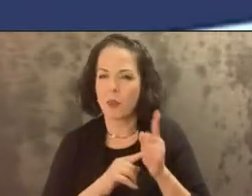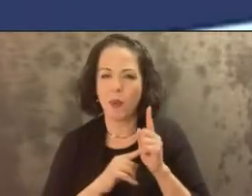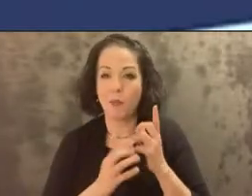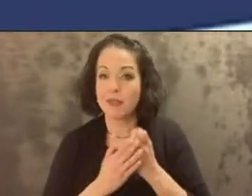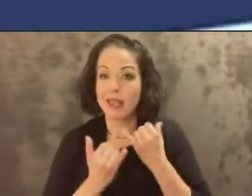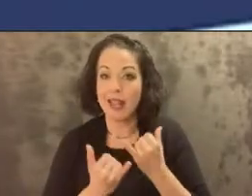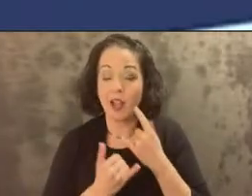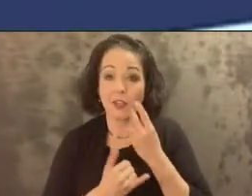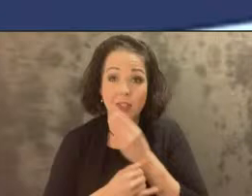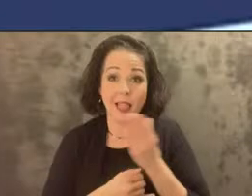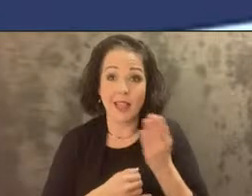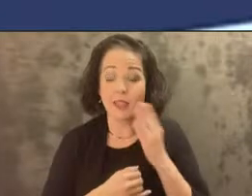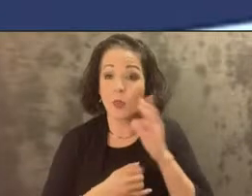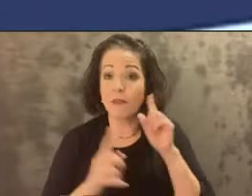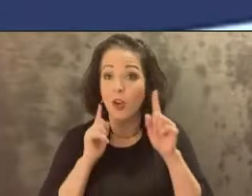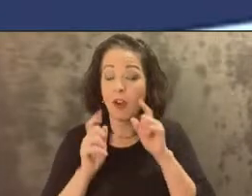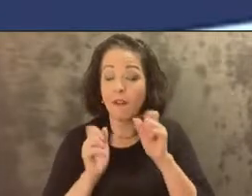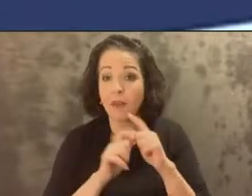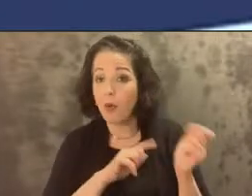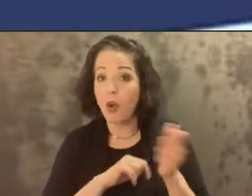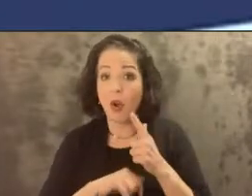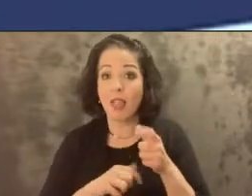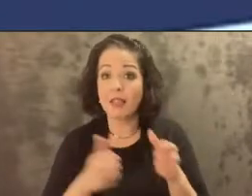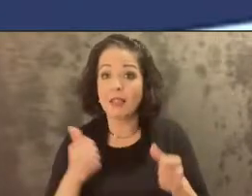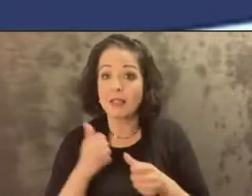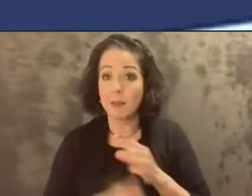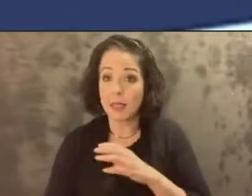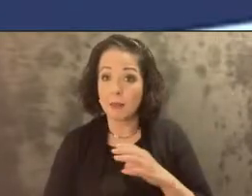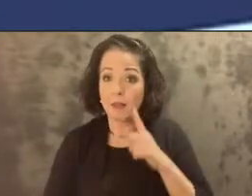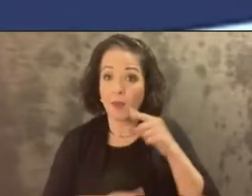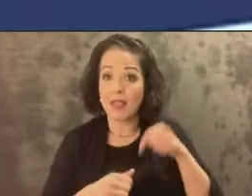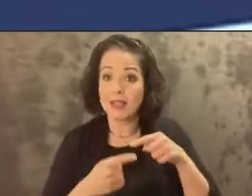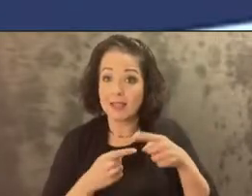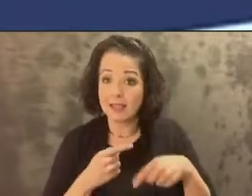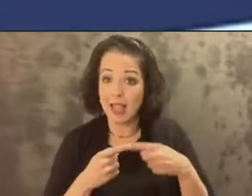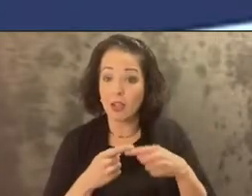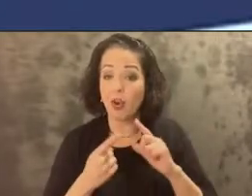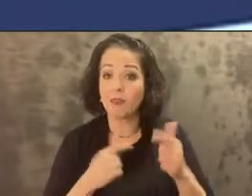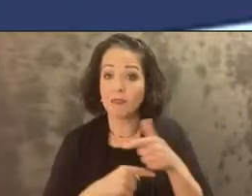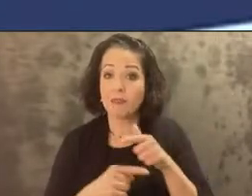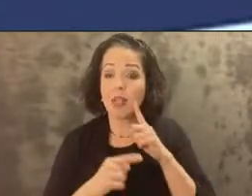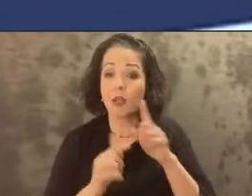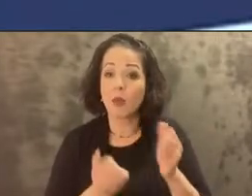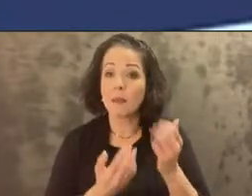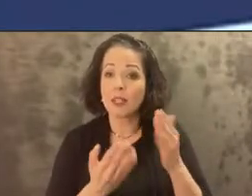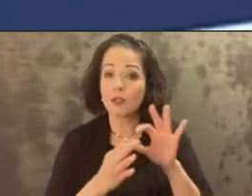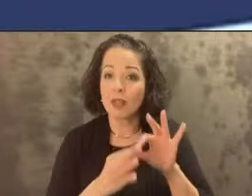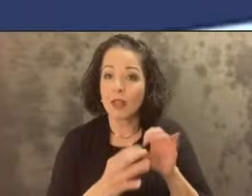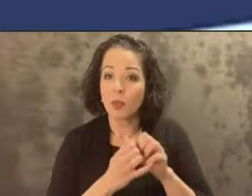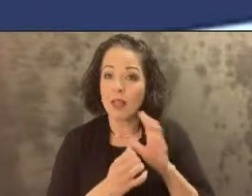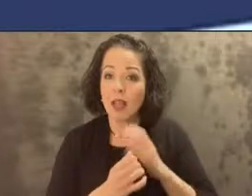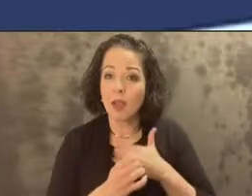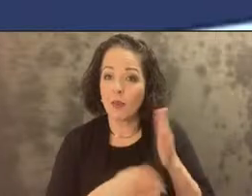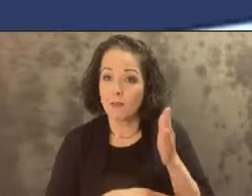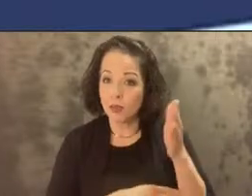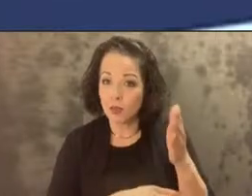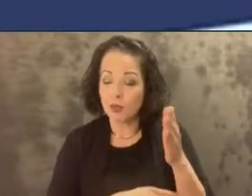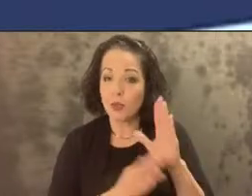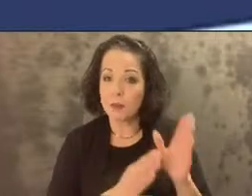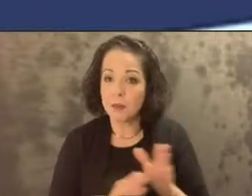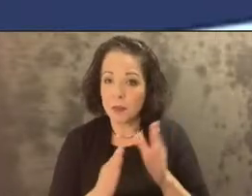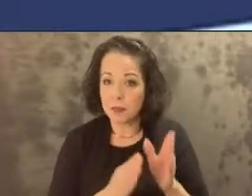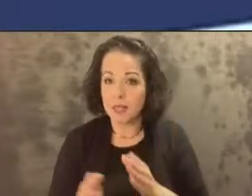say that we've now heard from all 4 subcommittees for this cycle and interim recommendations related to our future